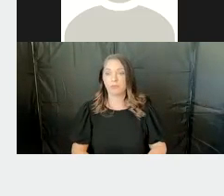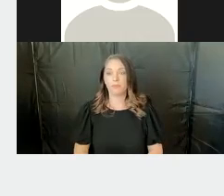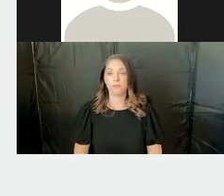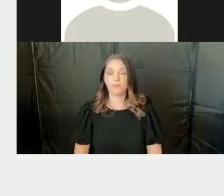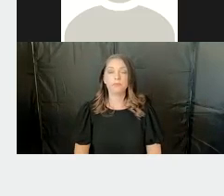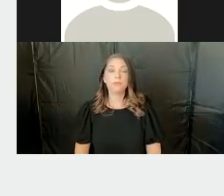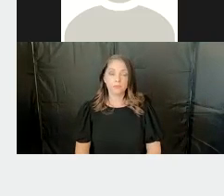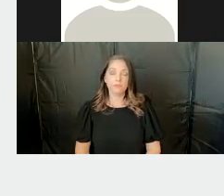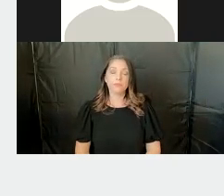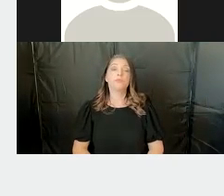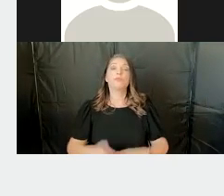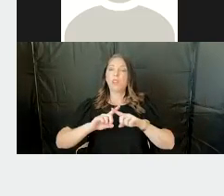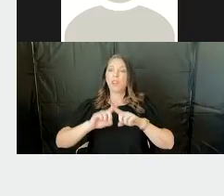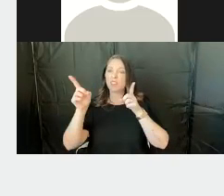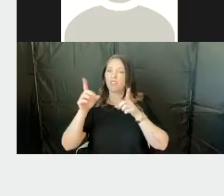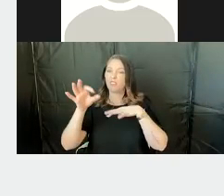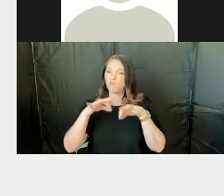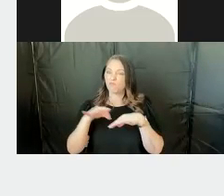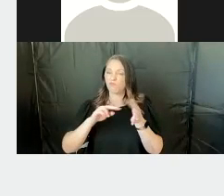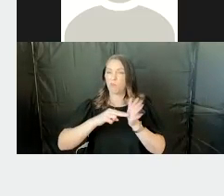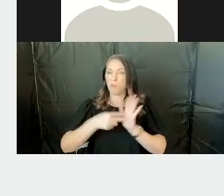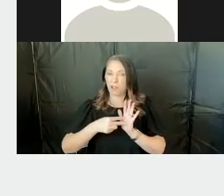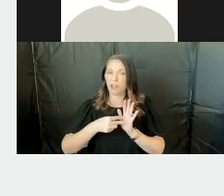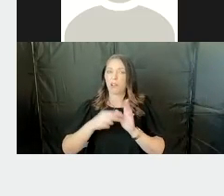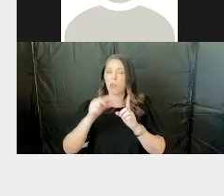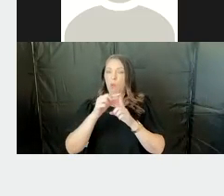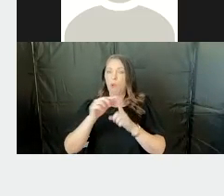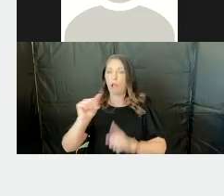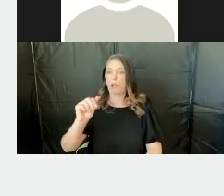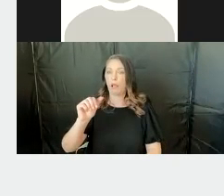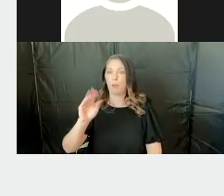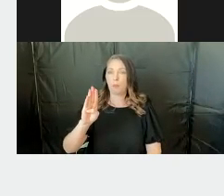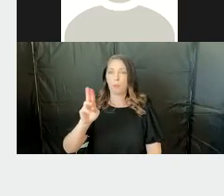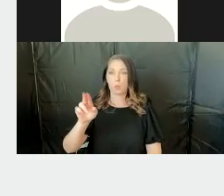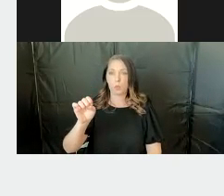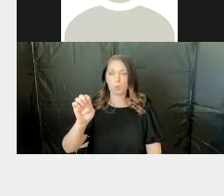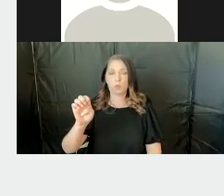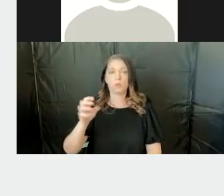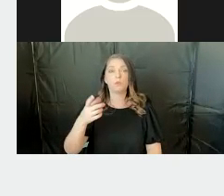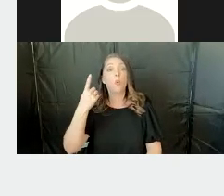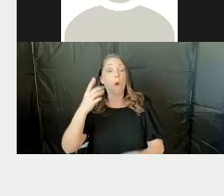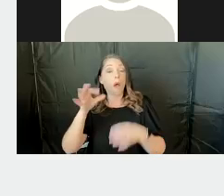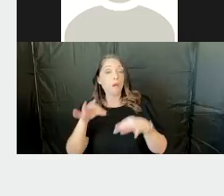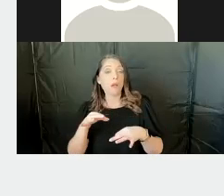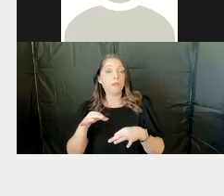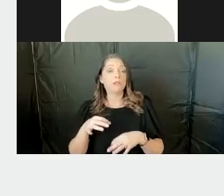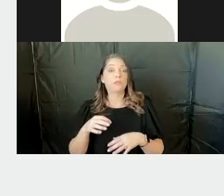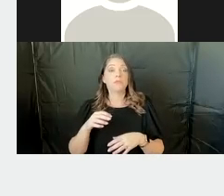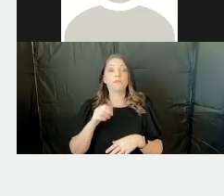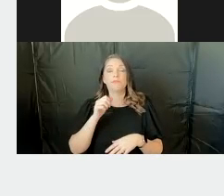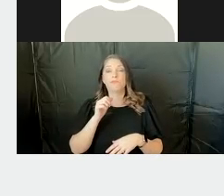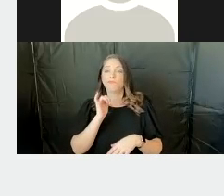So there are different definitions of abuse. One of the definitions could be abuse is mistreatment that causes harm to